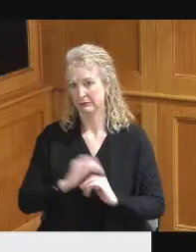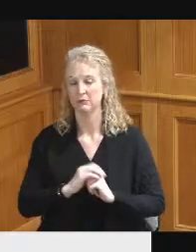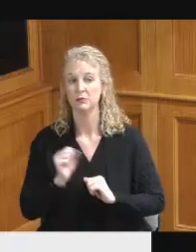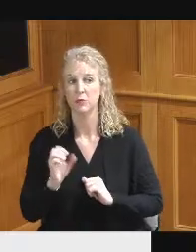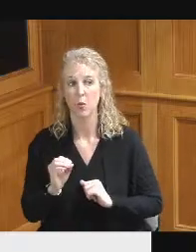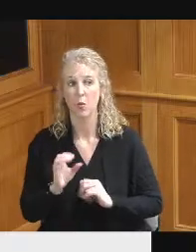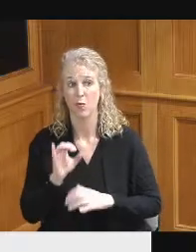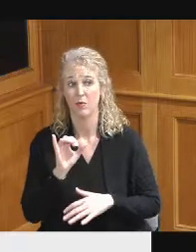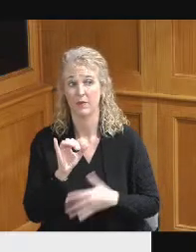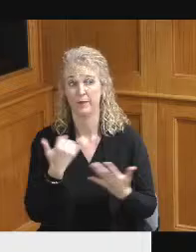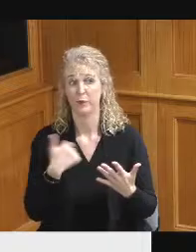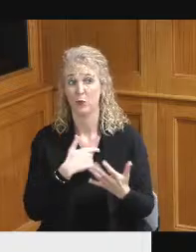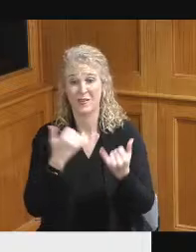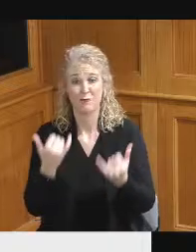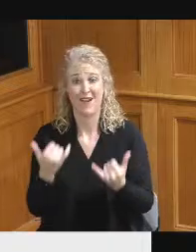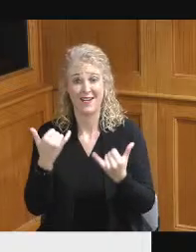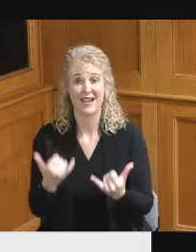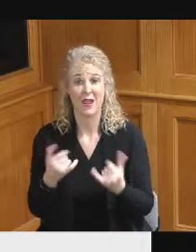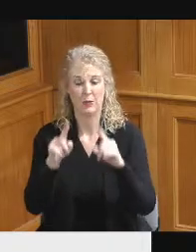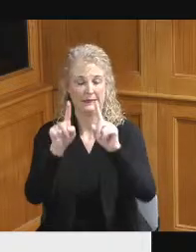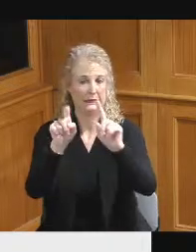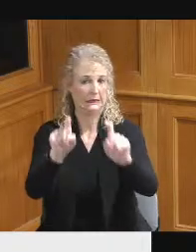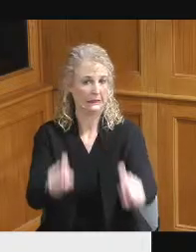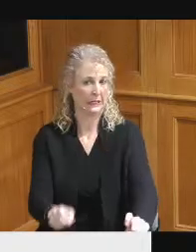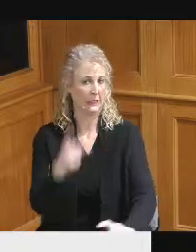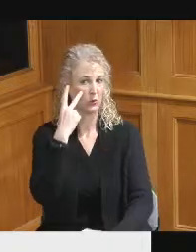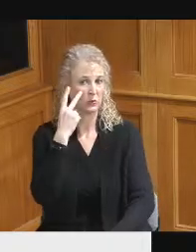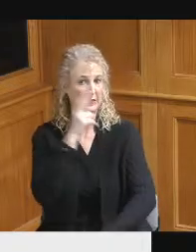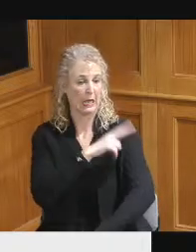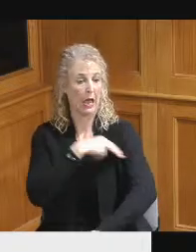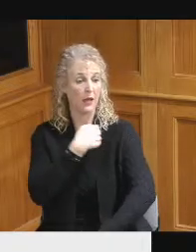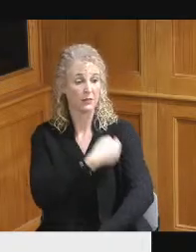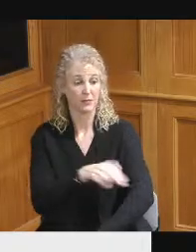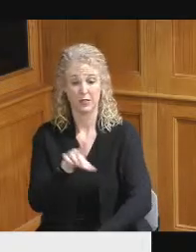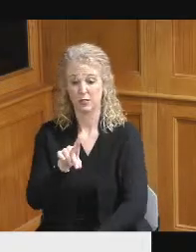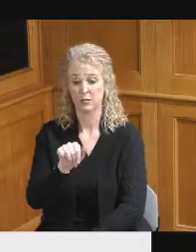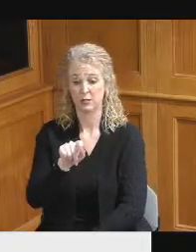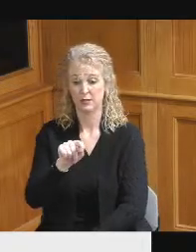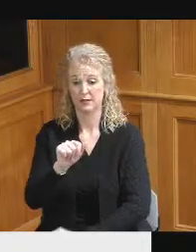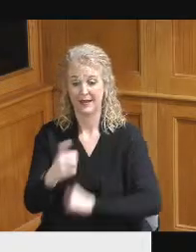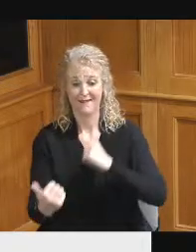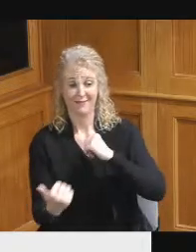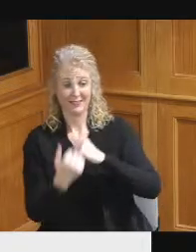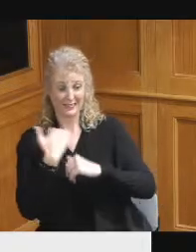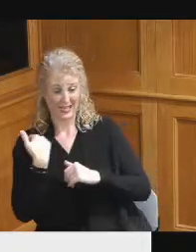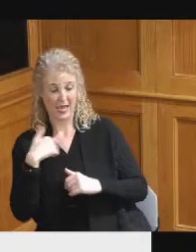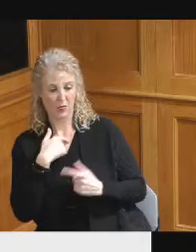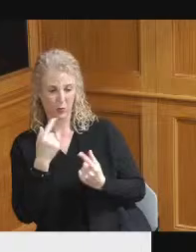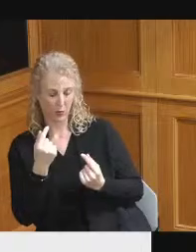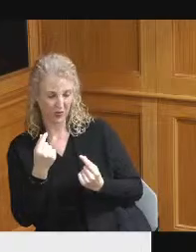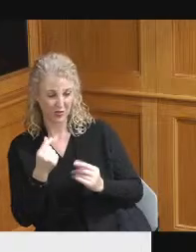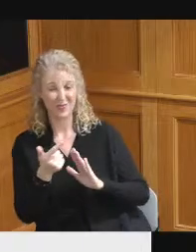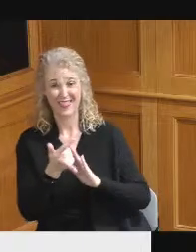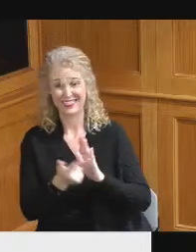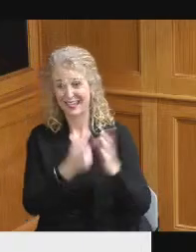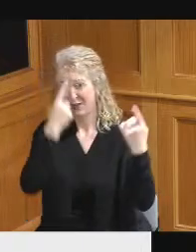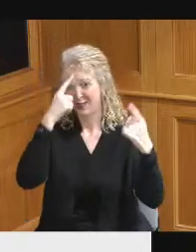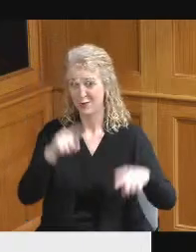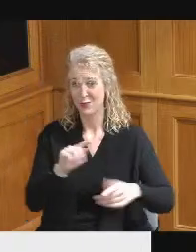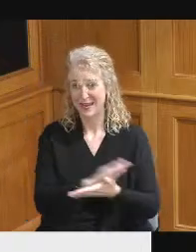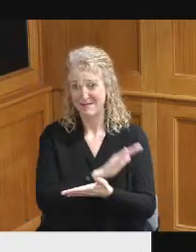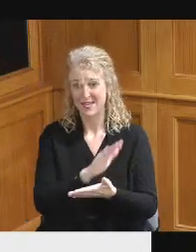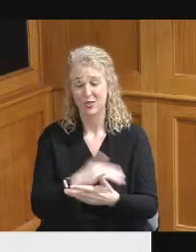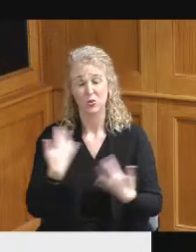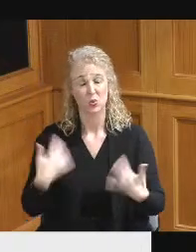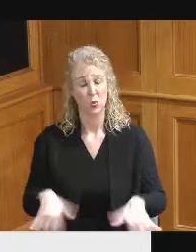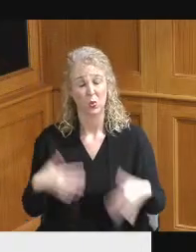So that we are currently testing that, how the hospitals can submit the data to us. I talked about those legal agreements. It took a very long time to get in place. It took